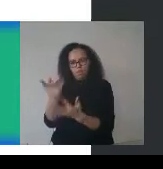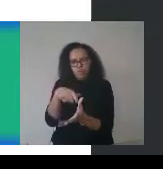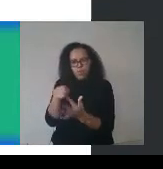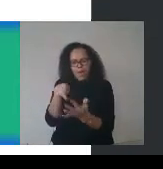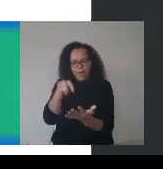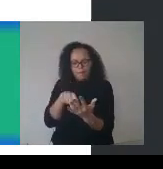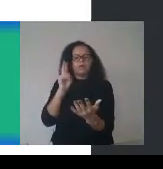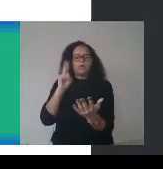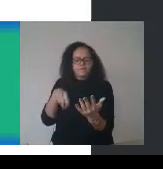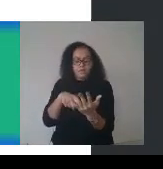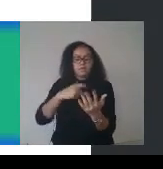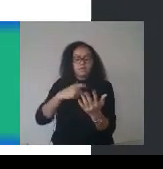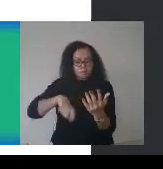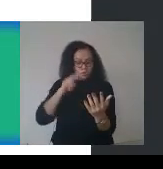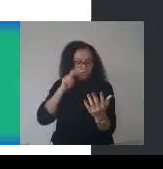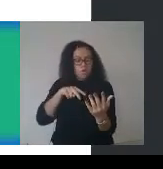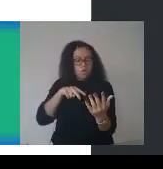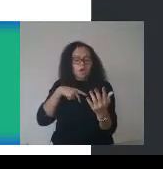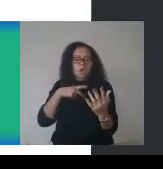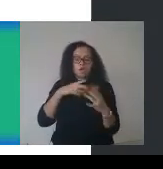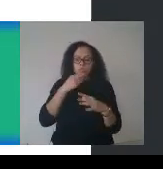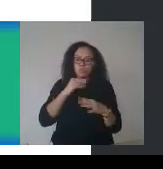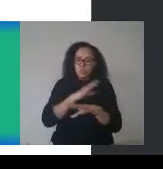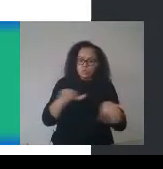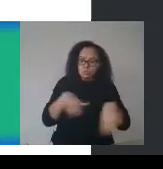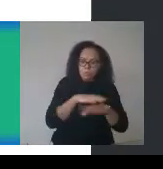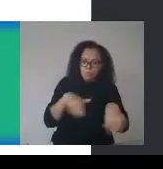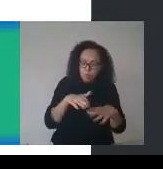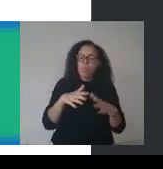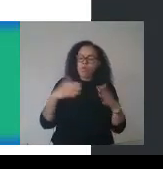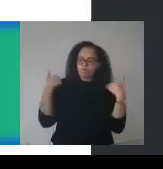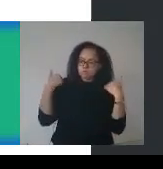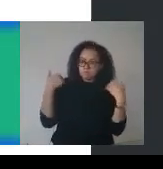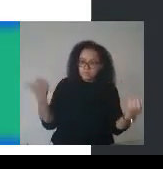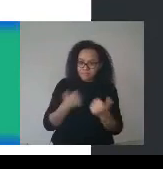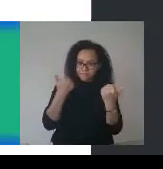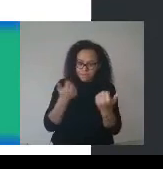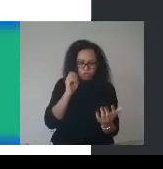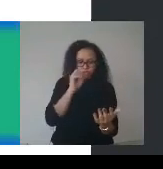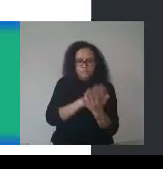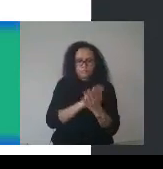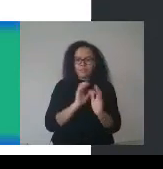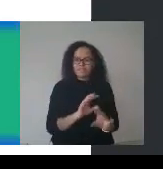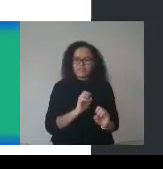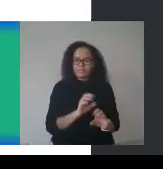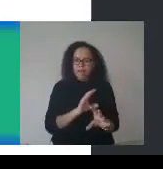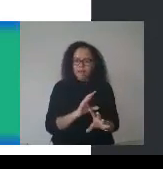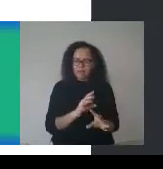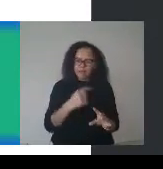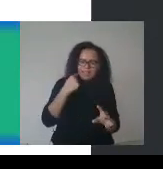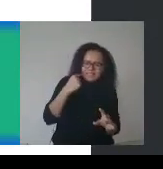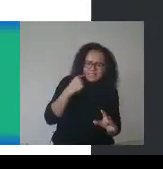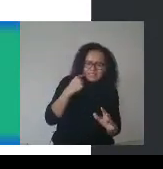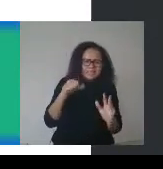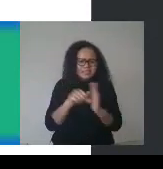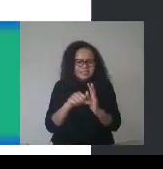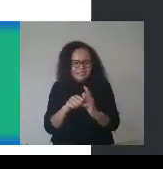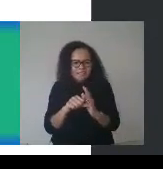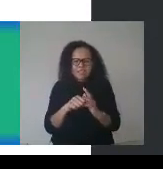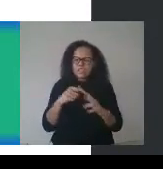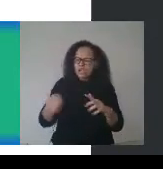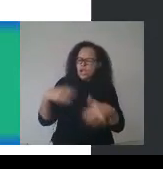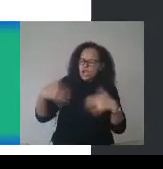will complete their exercises in the pool, provide feedback afterwards. Was an exercise too easy, too difficult? Actually, it hurt in a certain